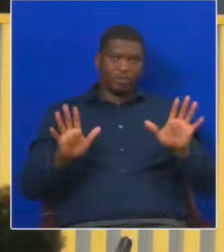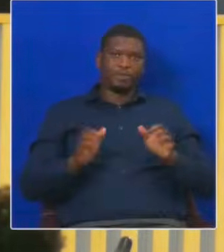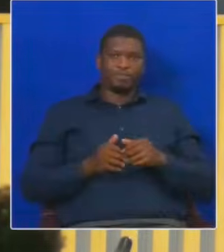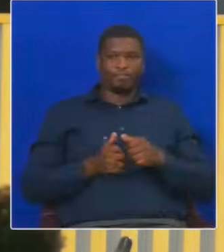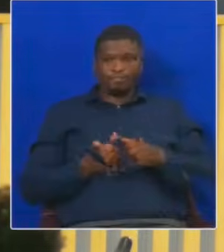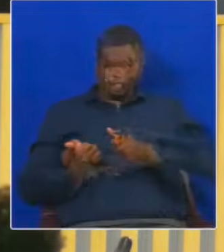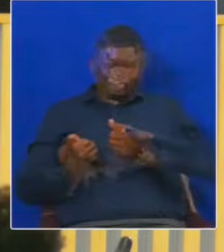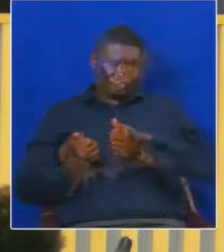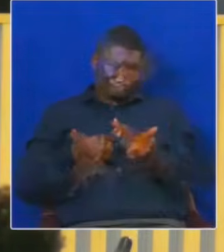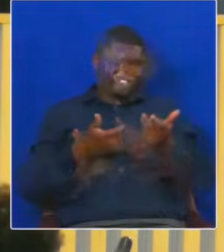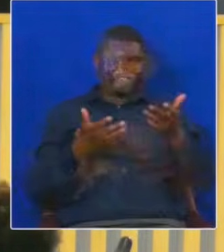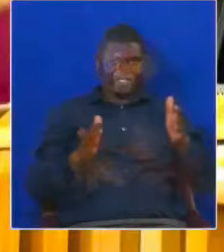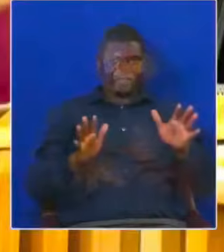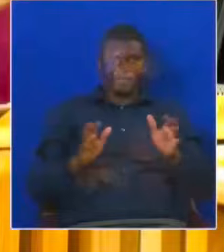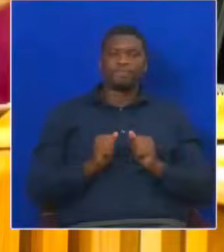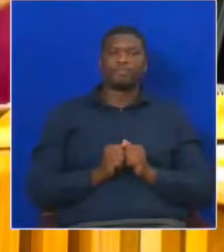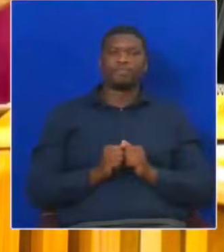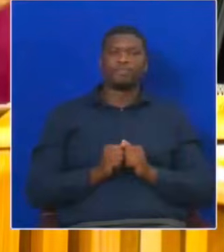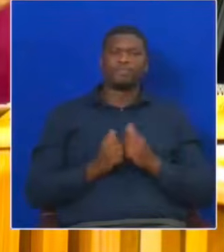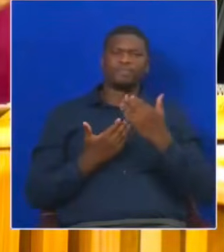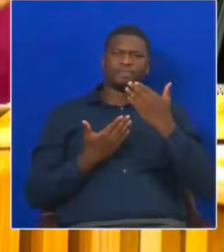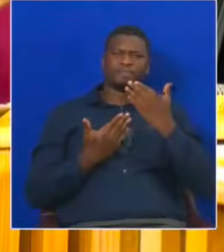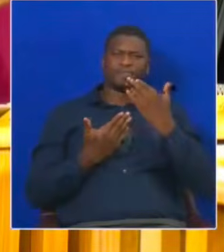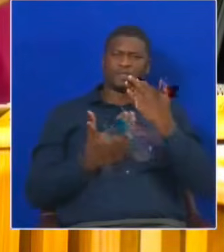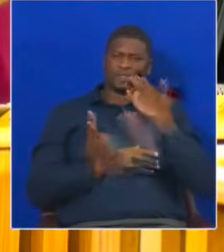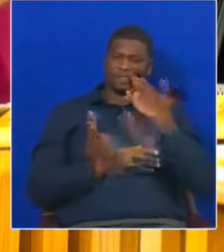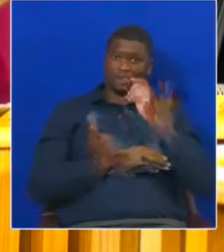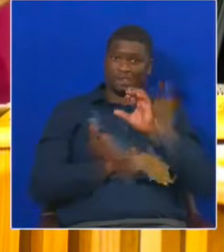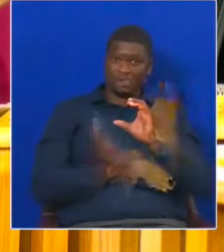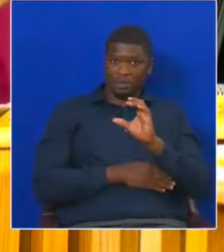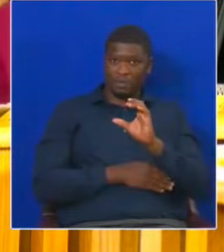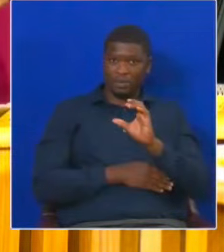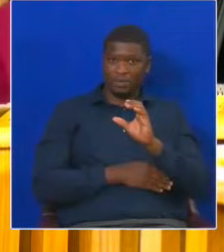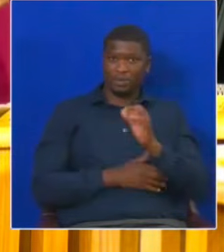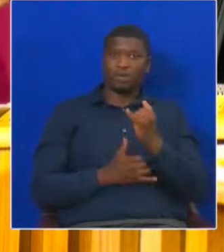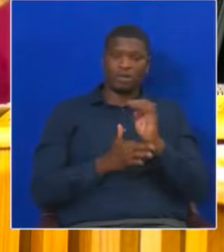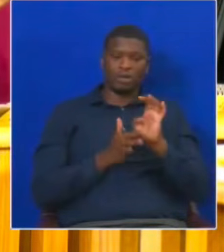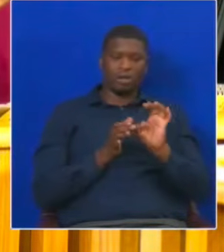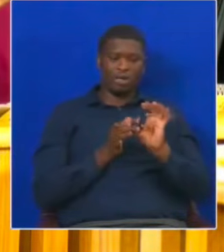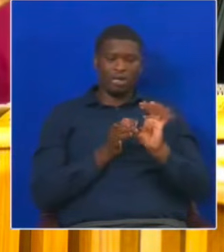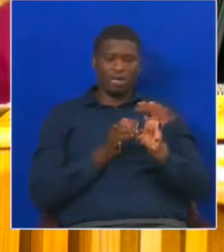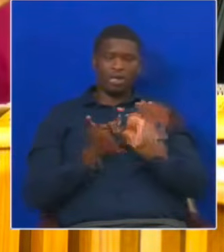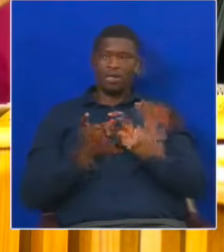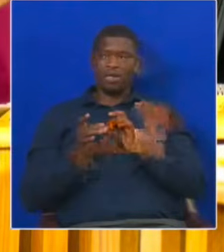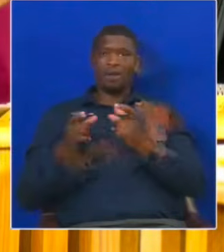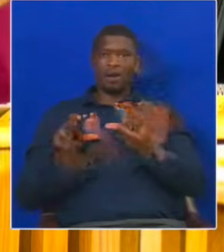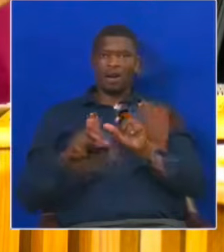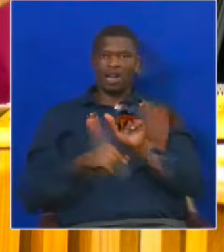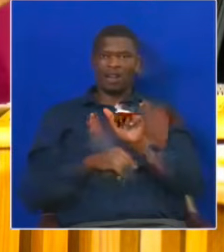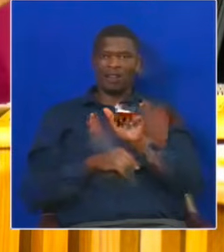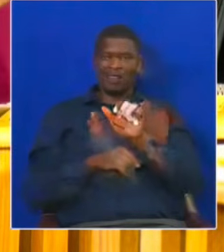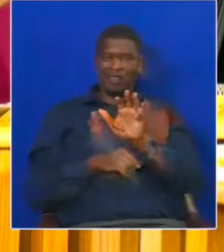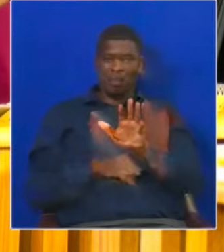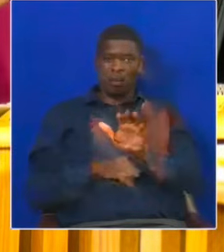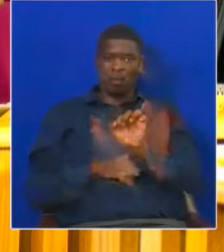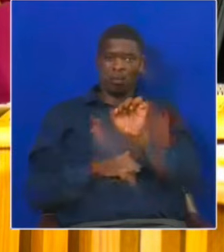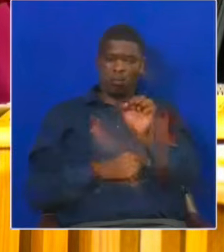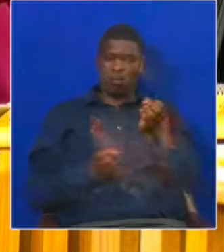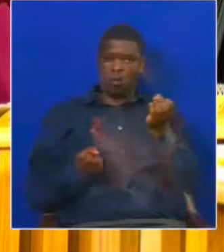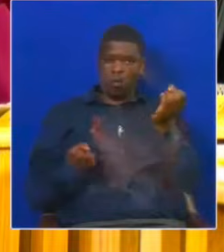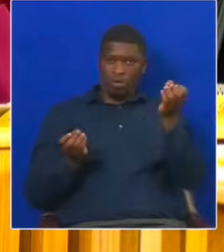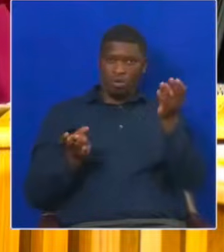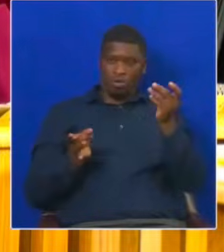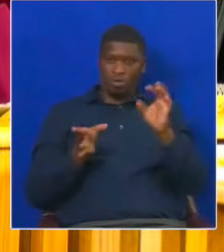Thank you, Witness C. With reference to paragraph 69 of your witness statement, do